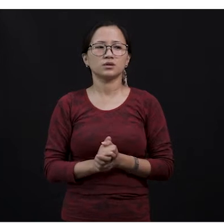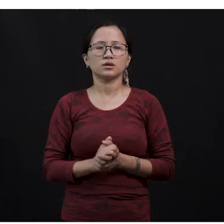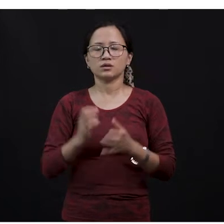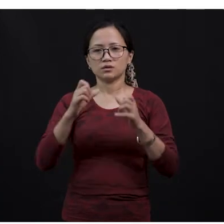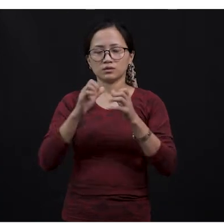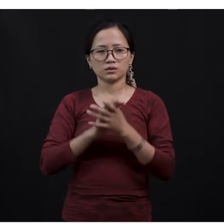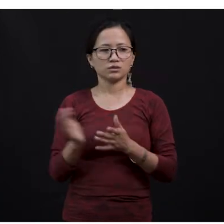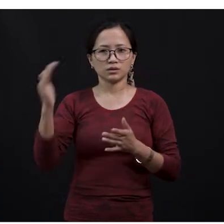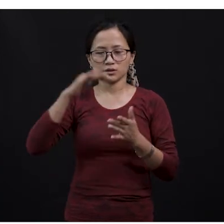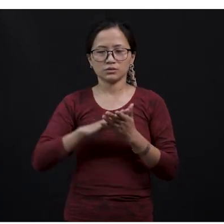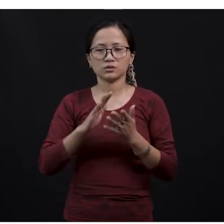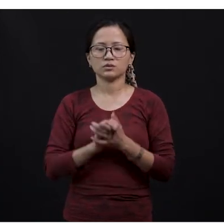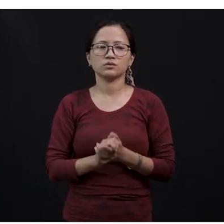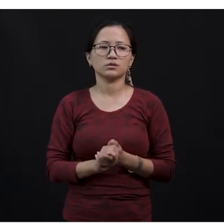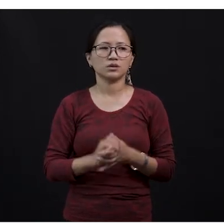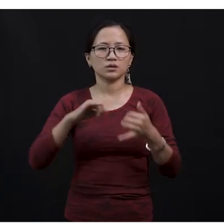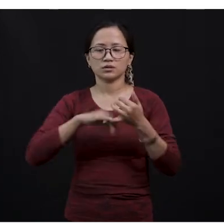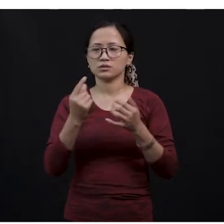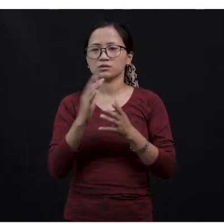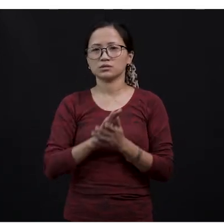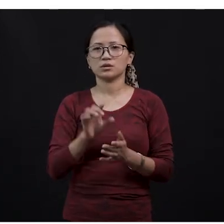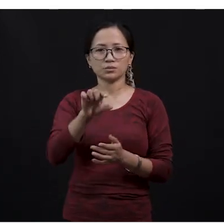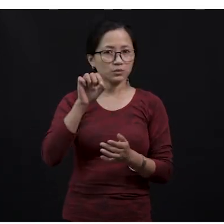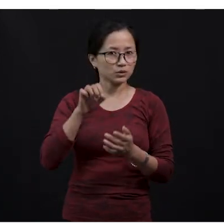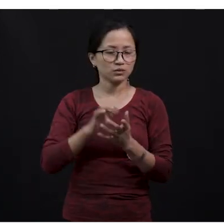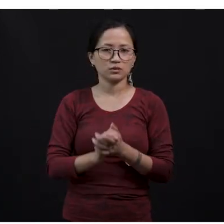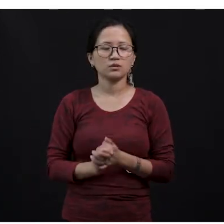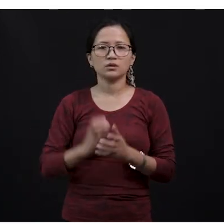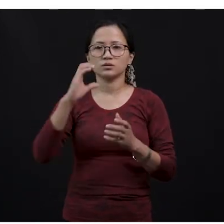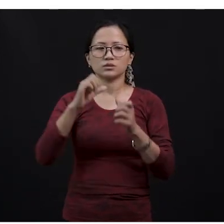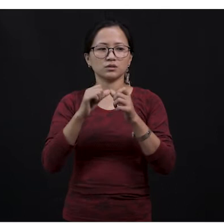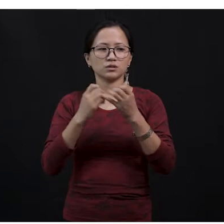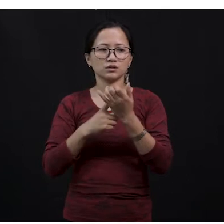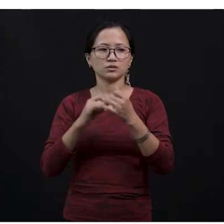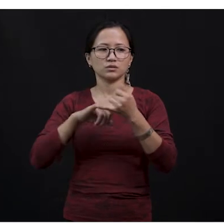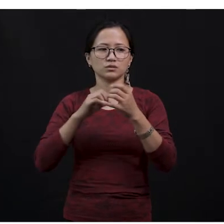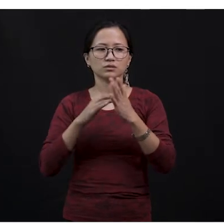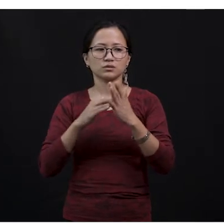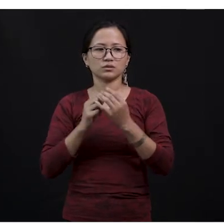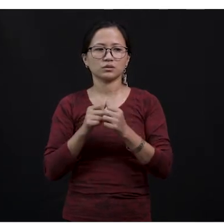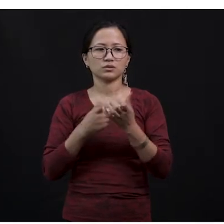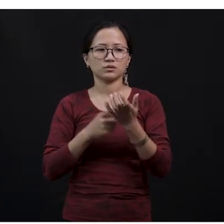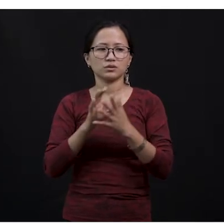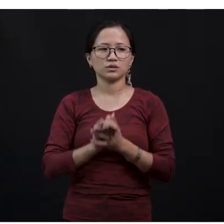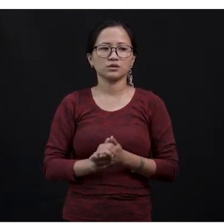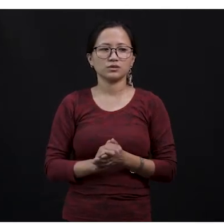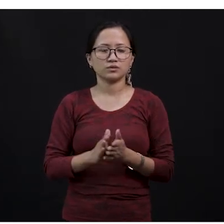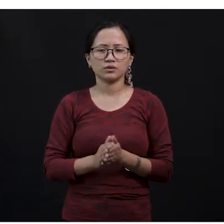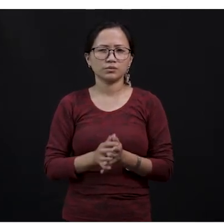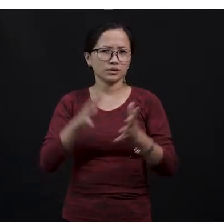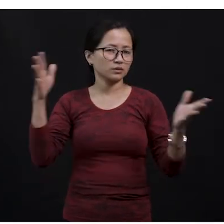account of his rule, and the Sultan appointed him as the Qazi of Delhi for several years because